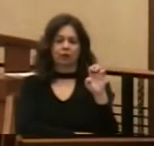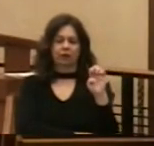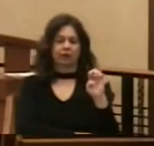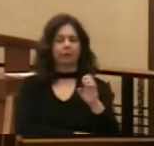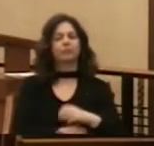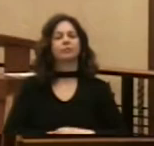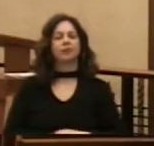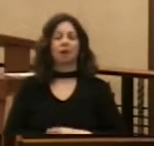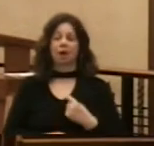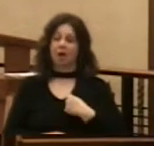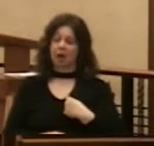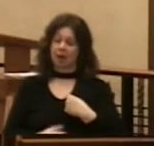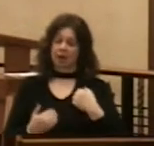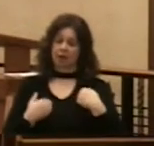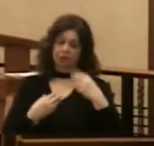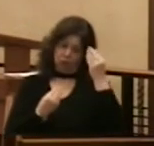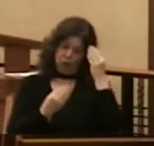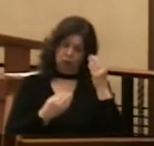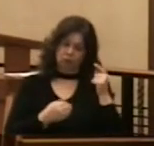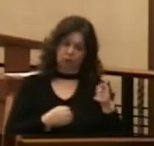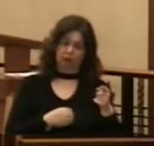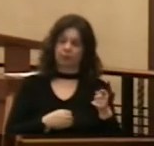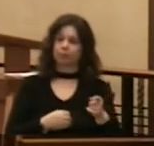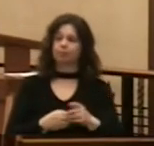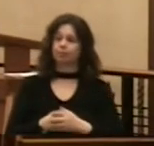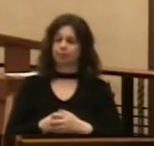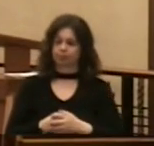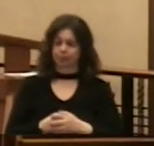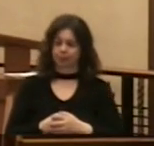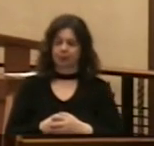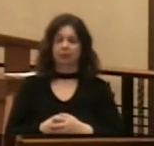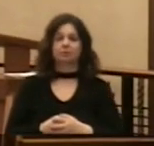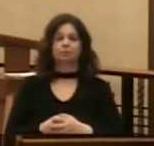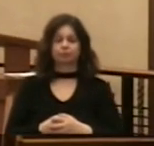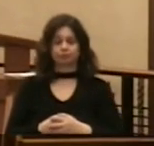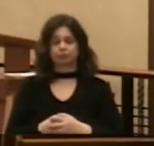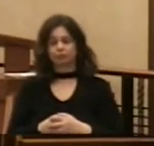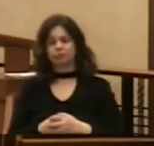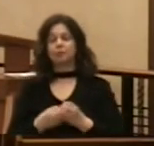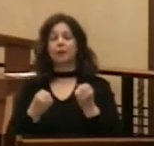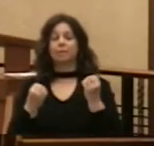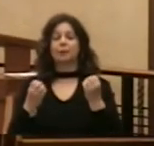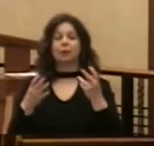Christensen, for a 250,000 people and maybe more.